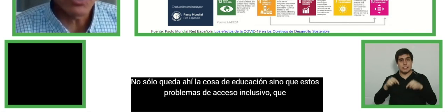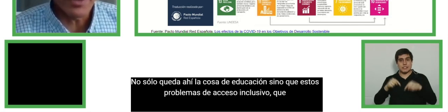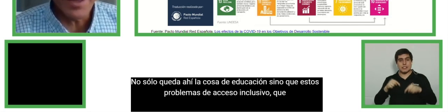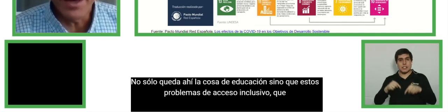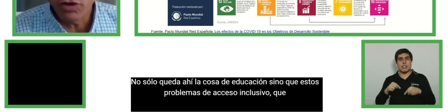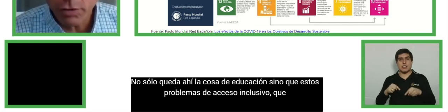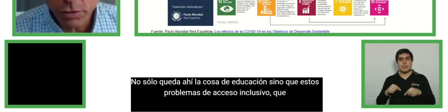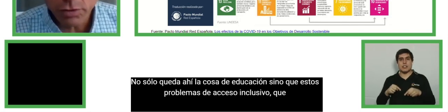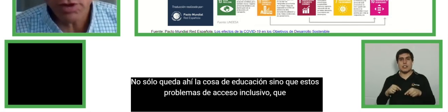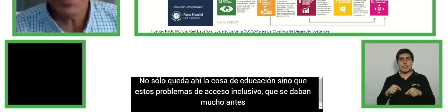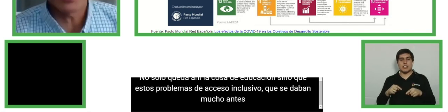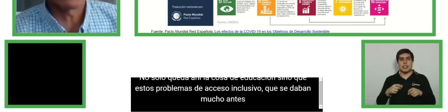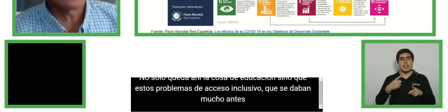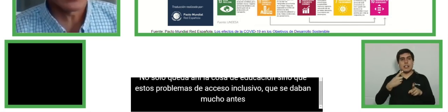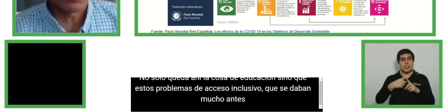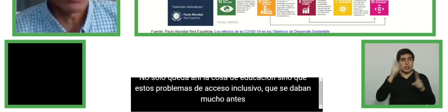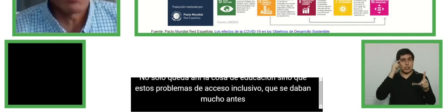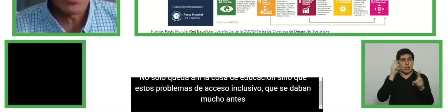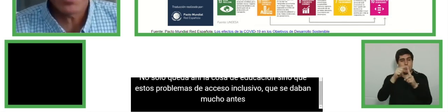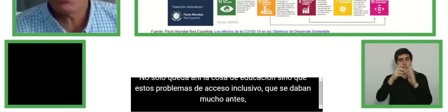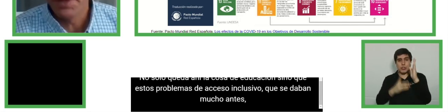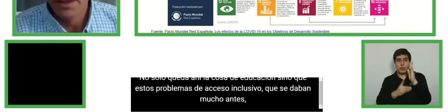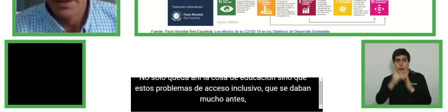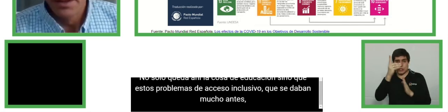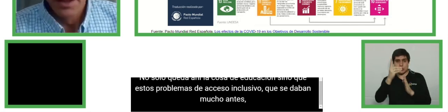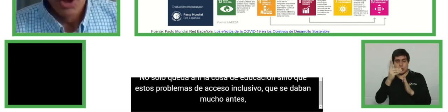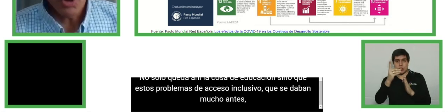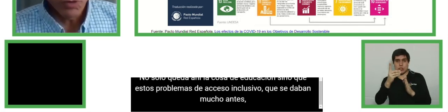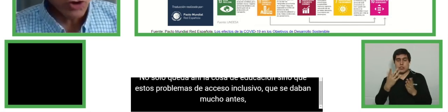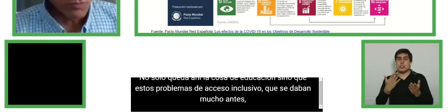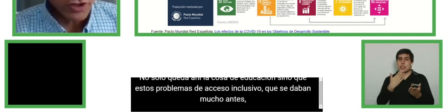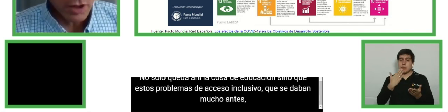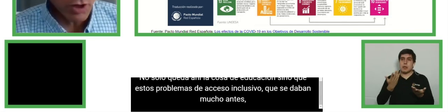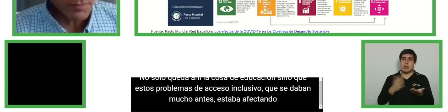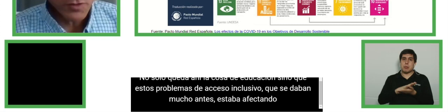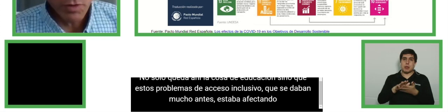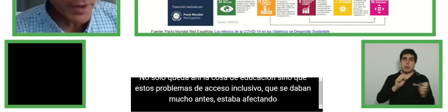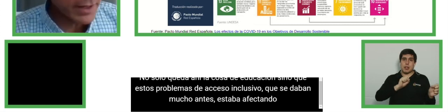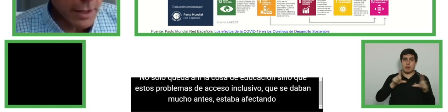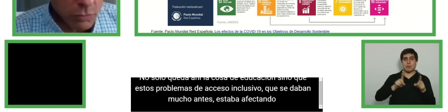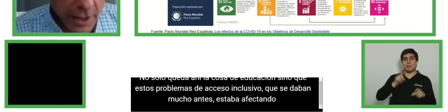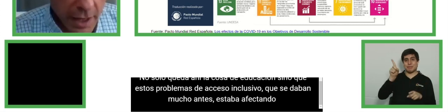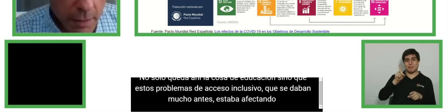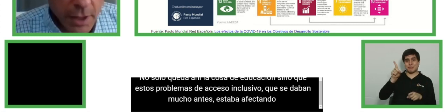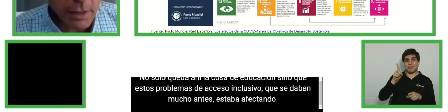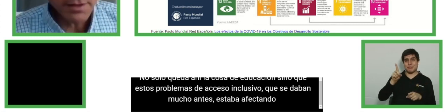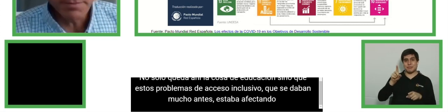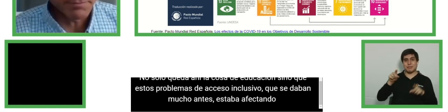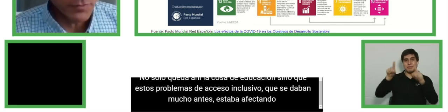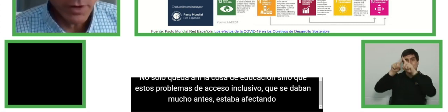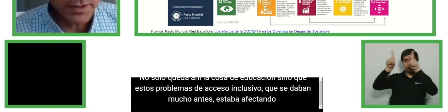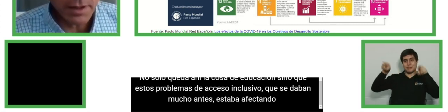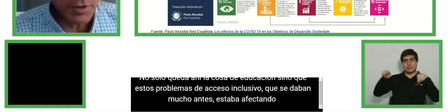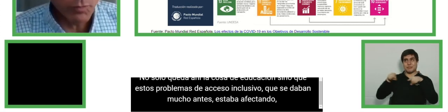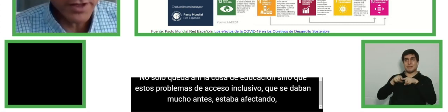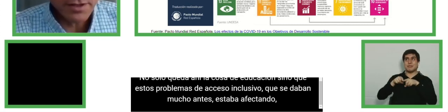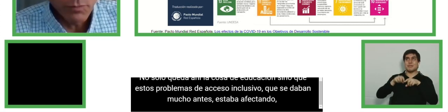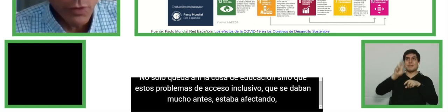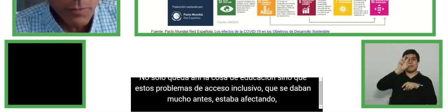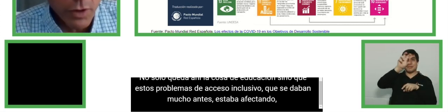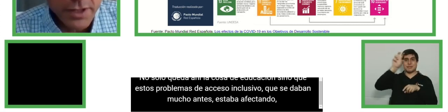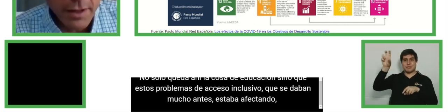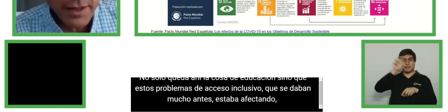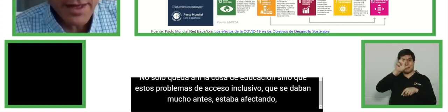other Millennium Goals. There is a diagram here I'm showing that is a very brief